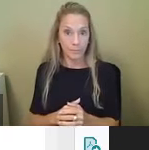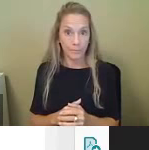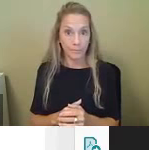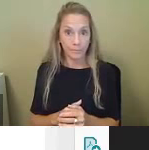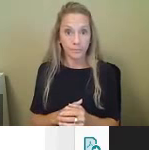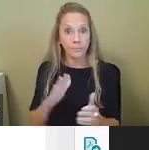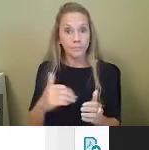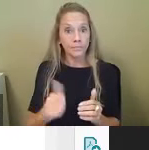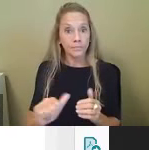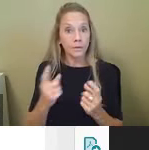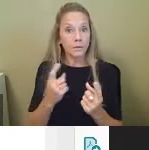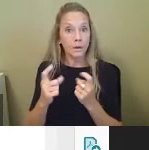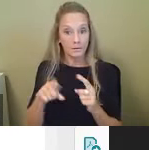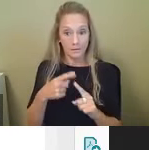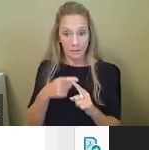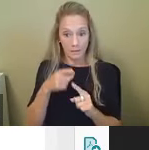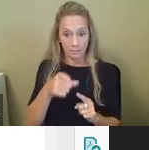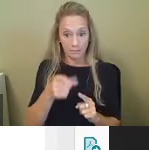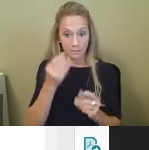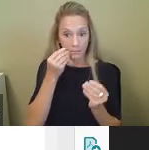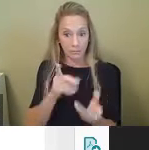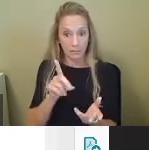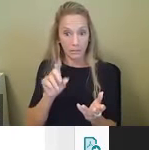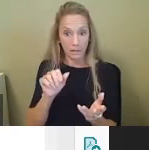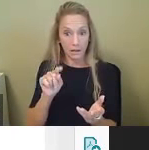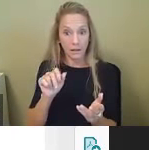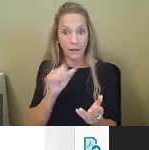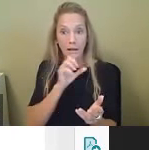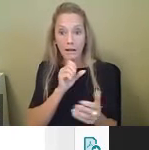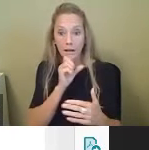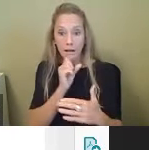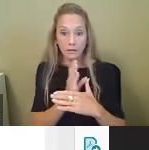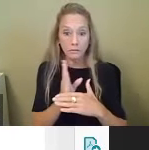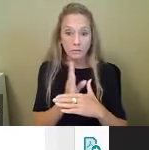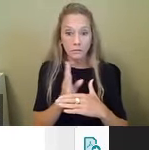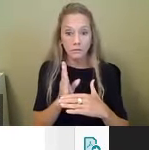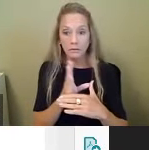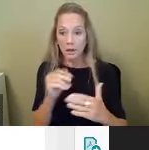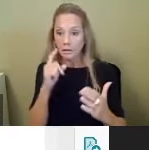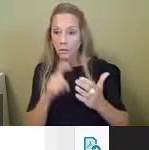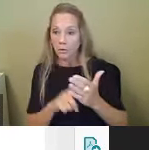Any questions about this data and the age ranges and what we're seeing?